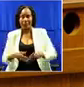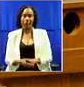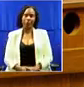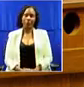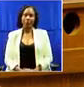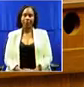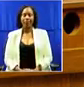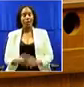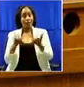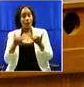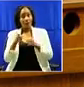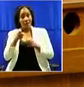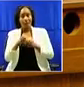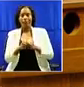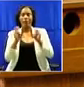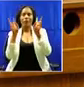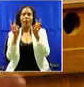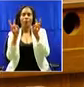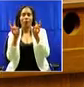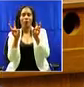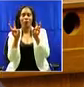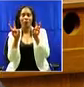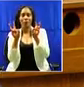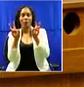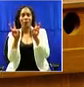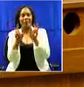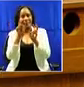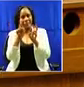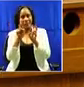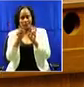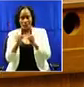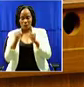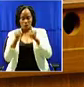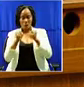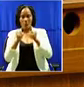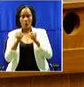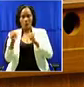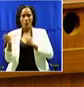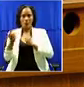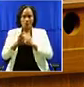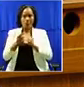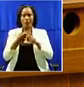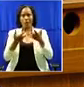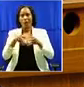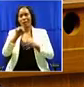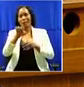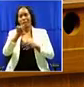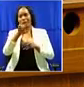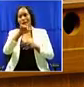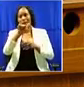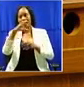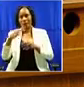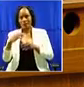Now, this is an issue which came up quite strongly at the NEDLAC level, and it